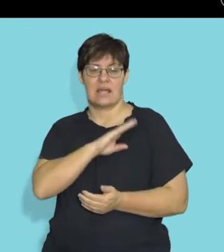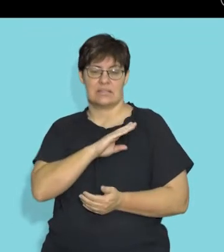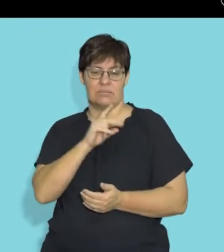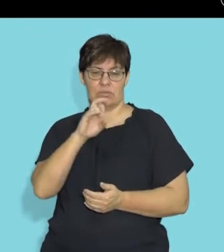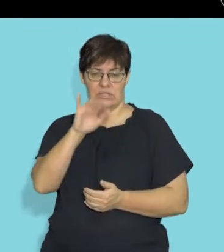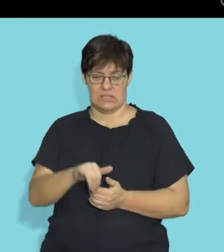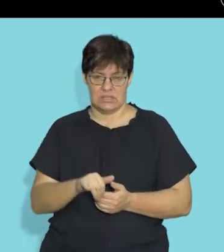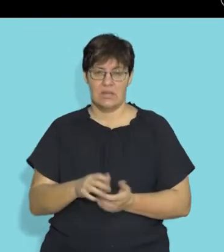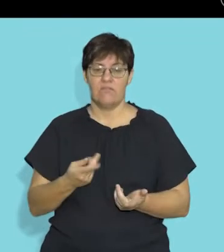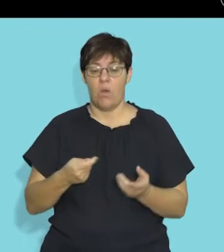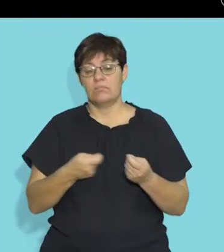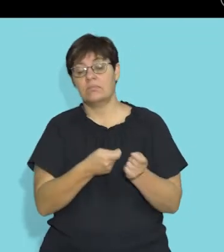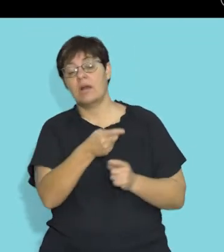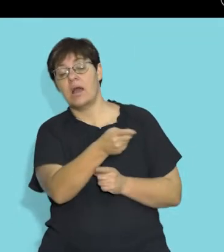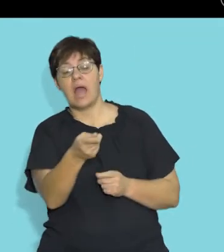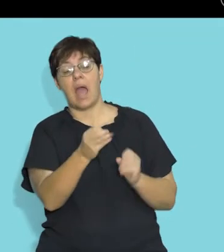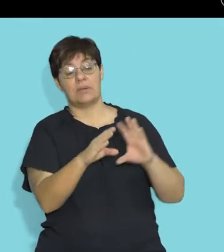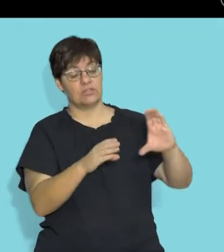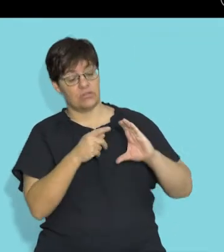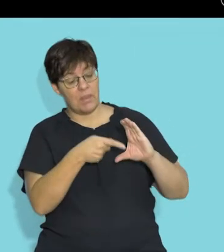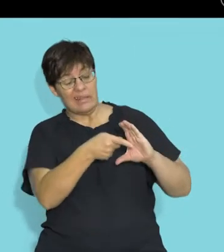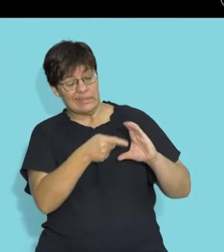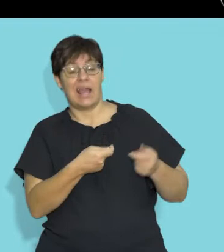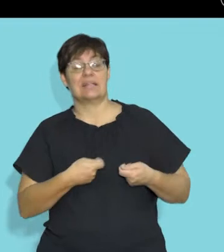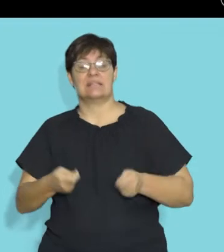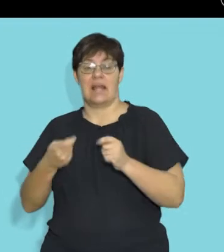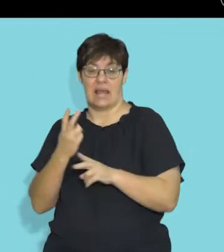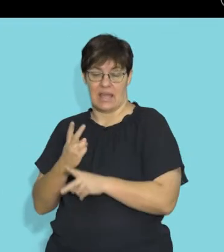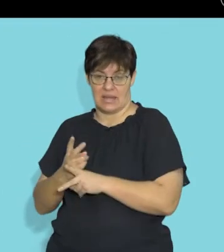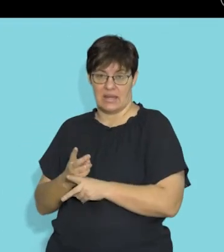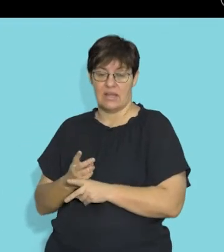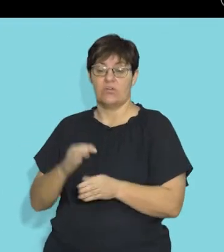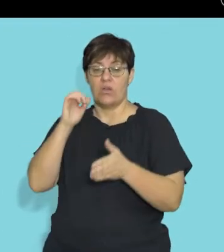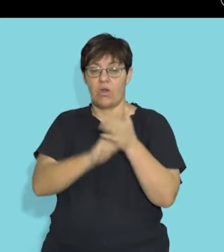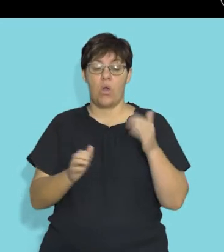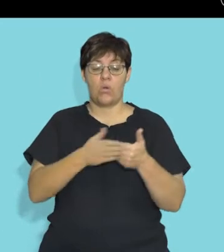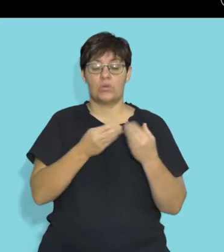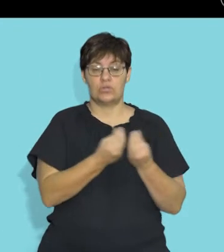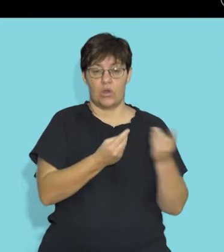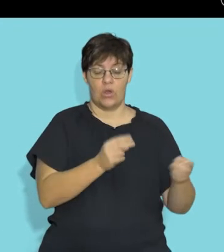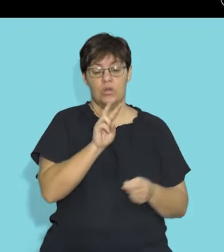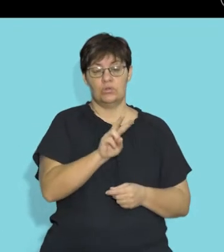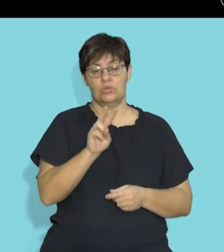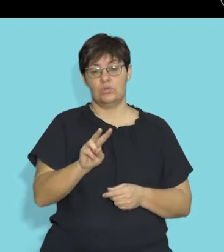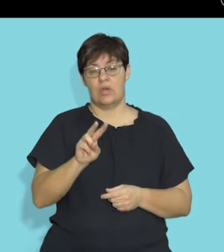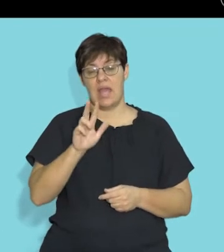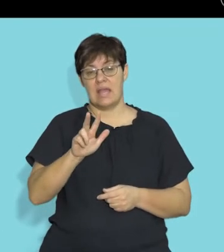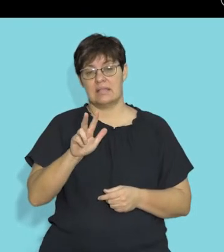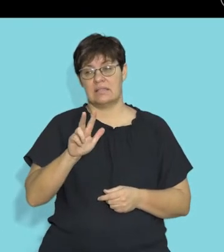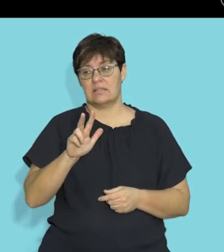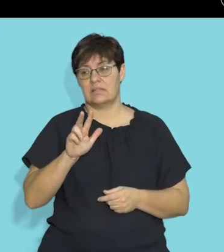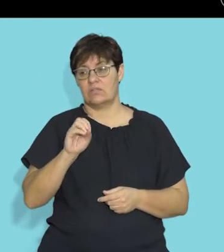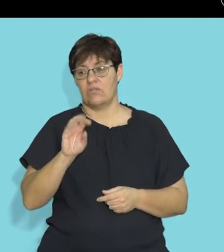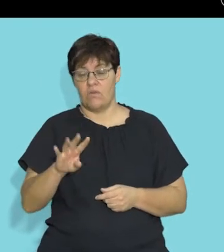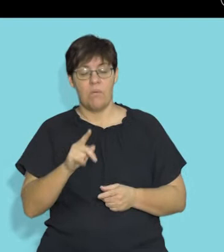me my merchandise available for resale. I now subtract my closing stock figure of 228,304 to give me